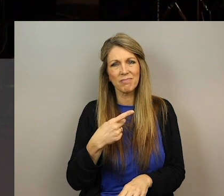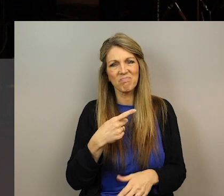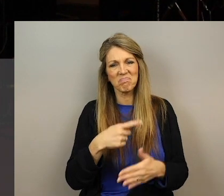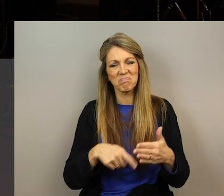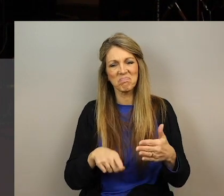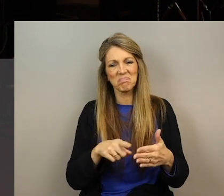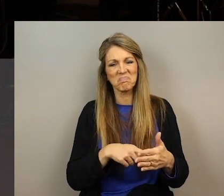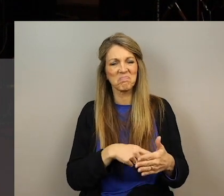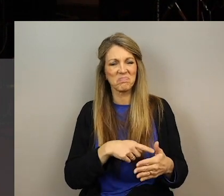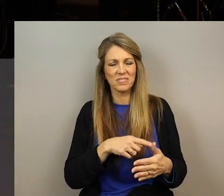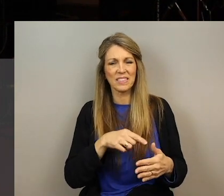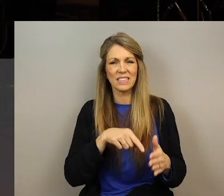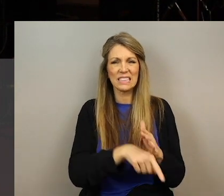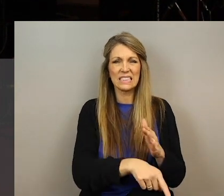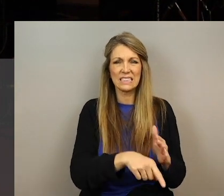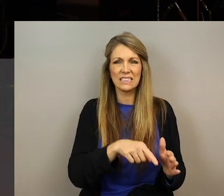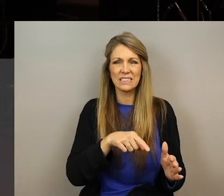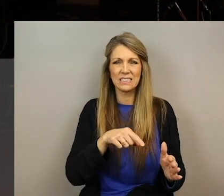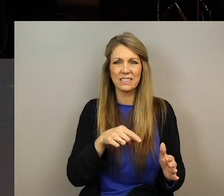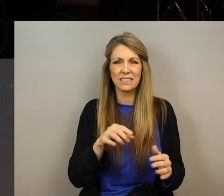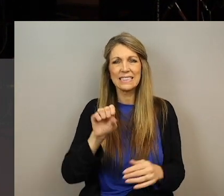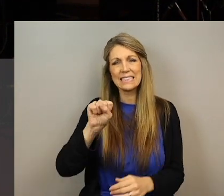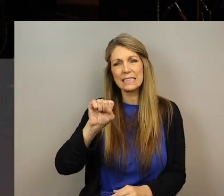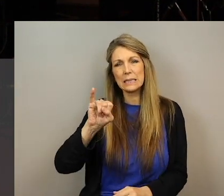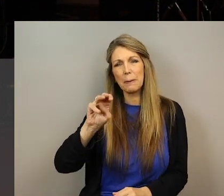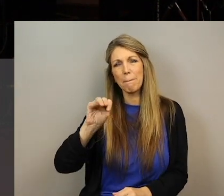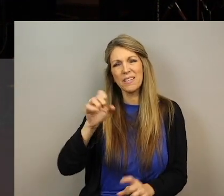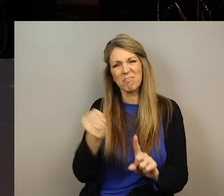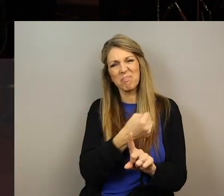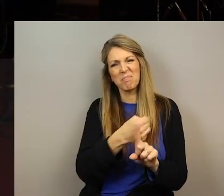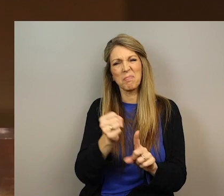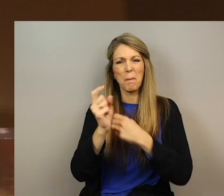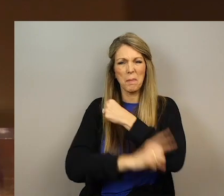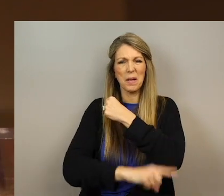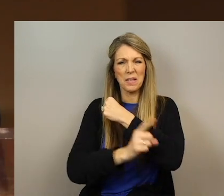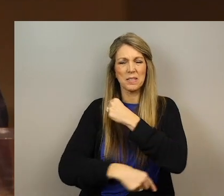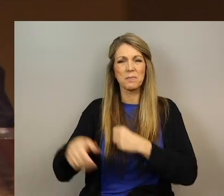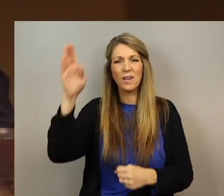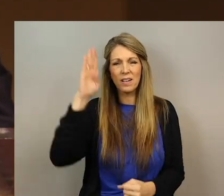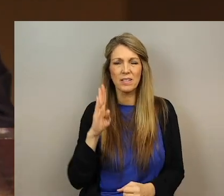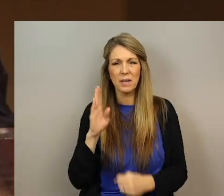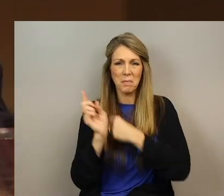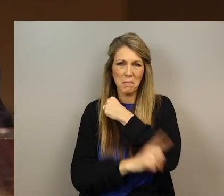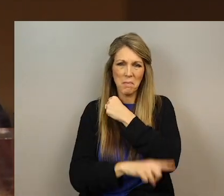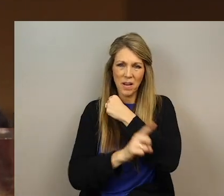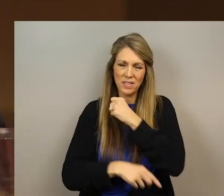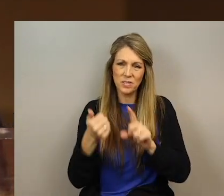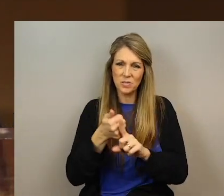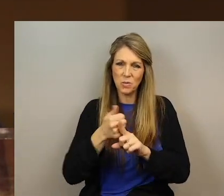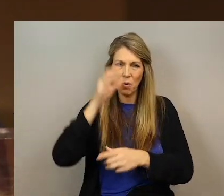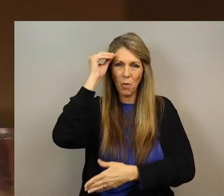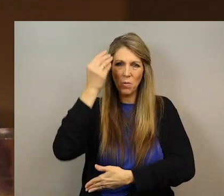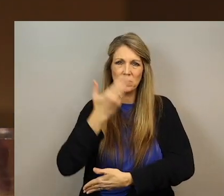stricken, smitten by God. That word smitten there means beat down or punished. That God would punish his own Son. That God